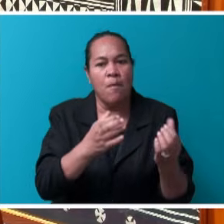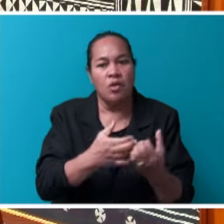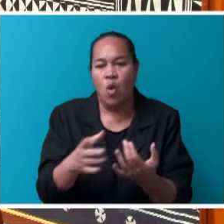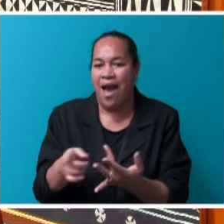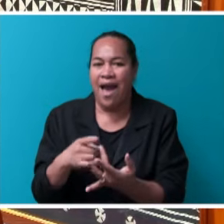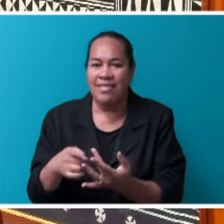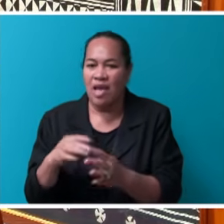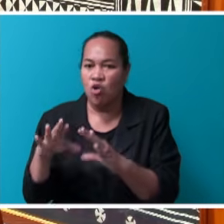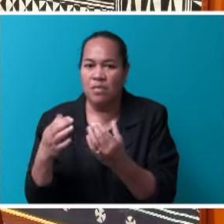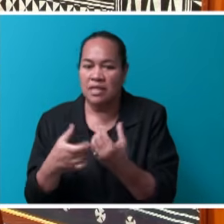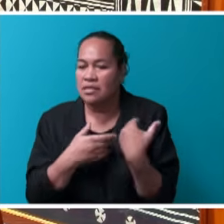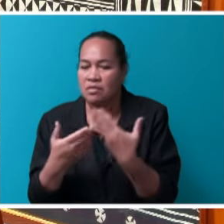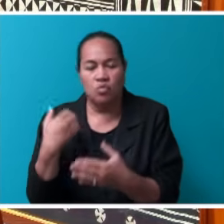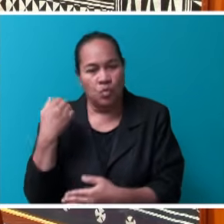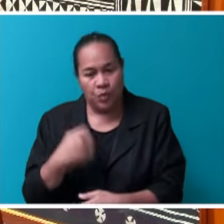of Parliament.